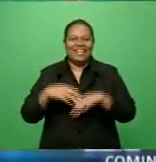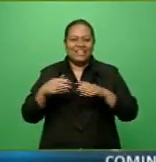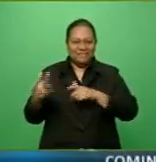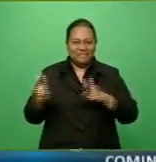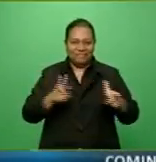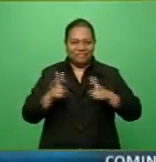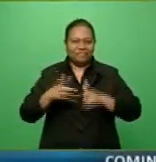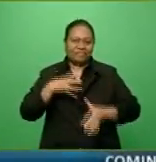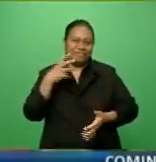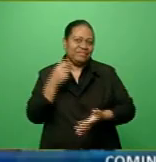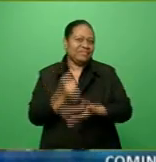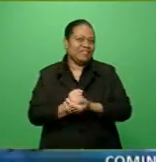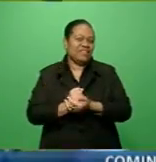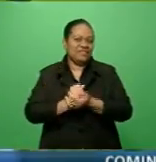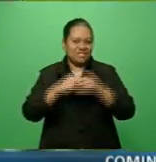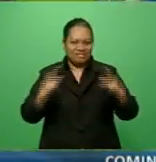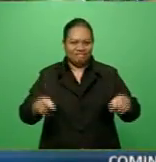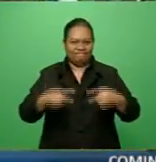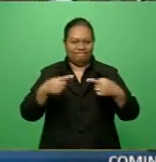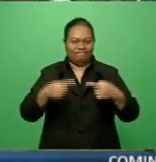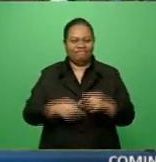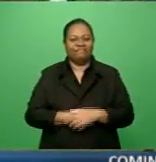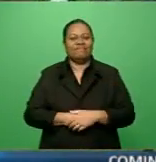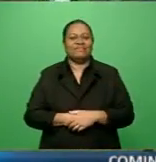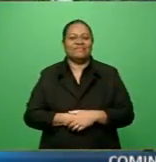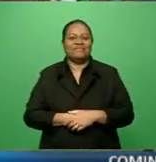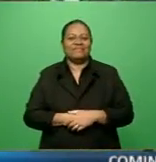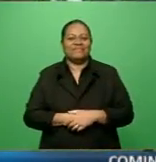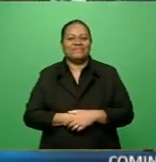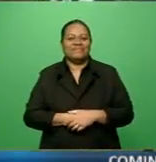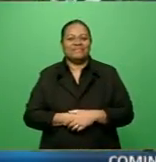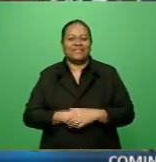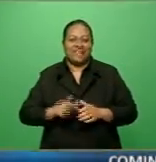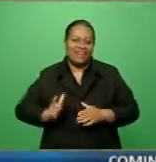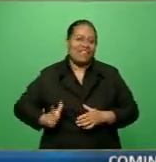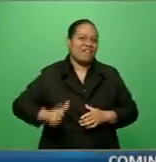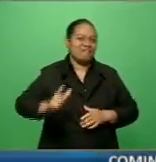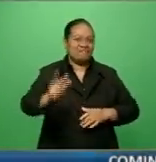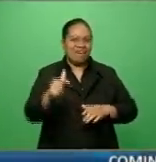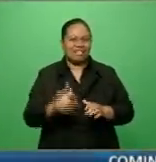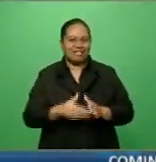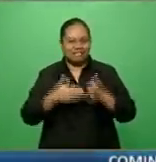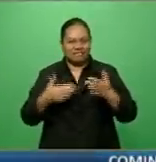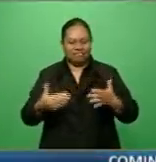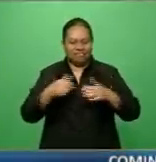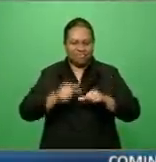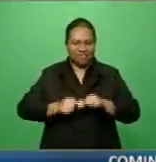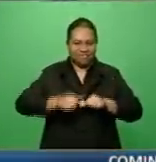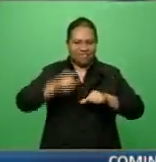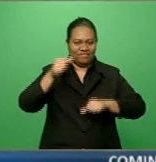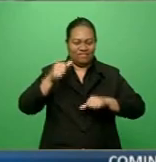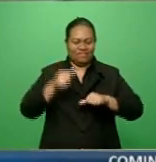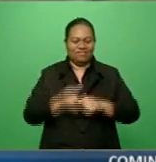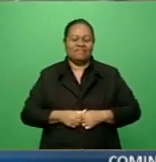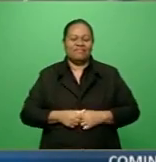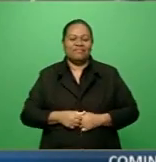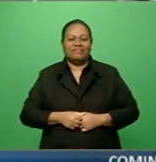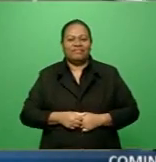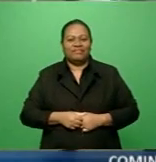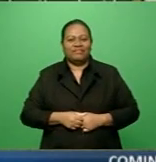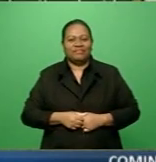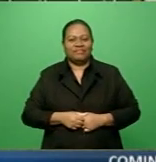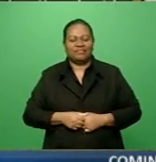Fijians confirmed for autumn tournaments. And Bamba Singh Alliance brace for giant killers. This and more are coming